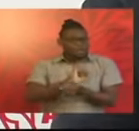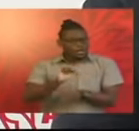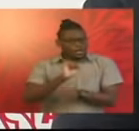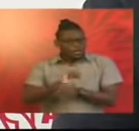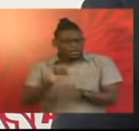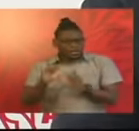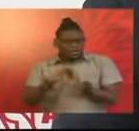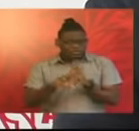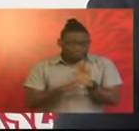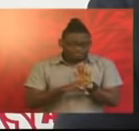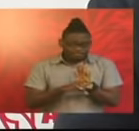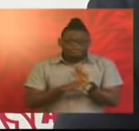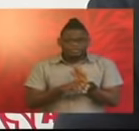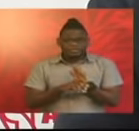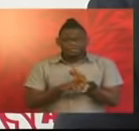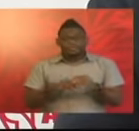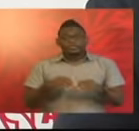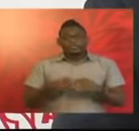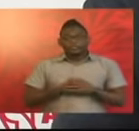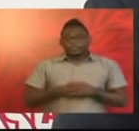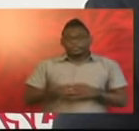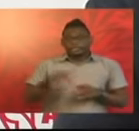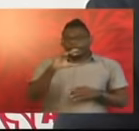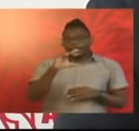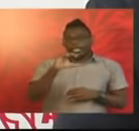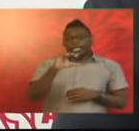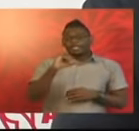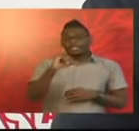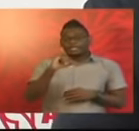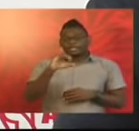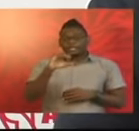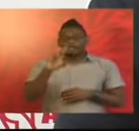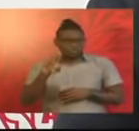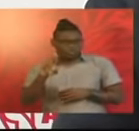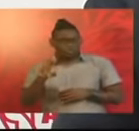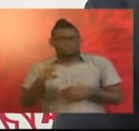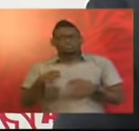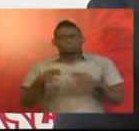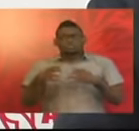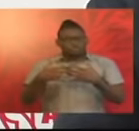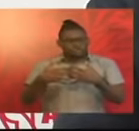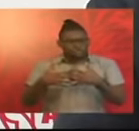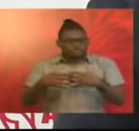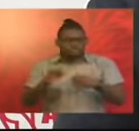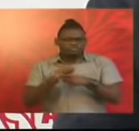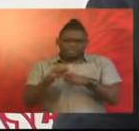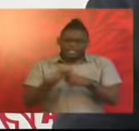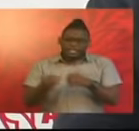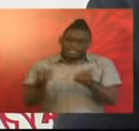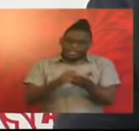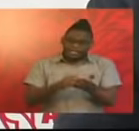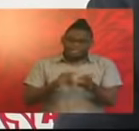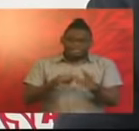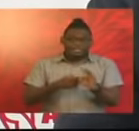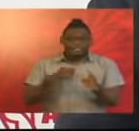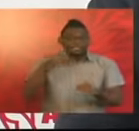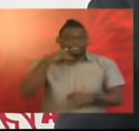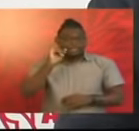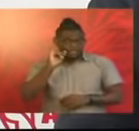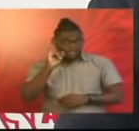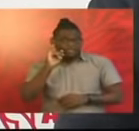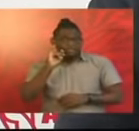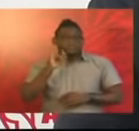ventilated patient overview, we're retraining again. It began yesterday. Emergency